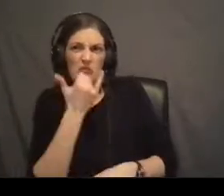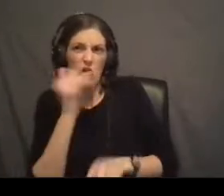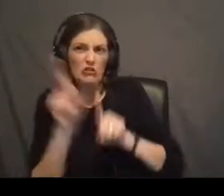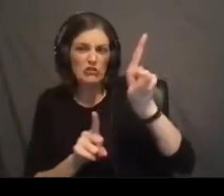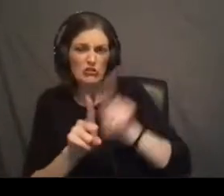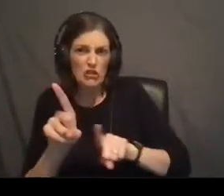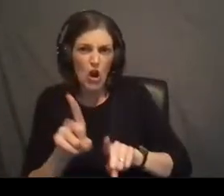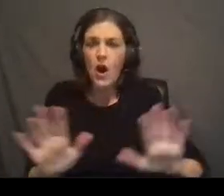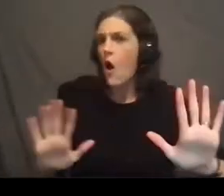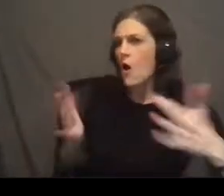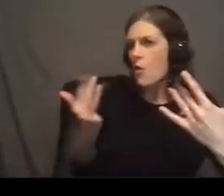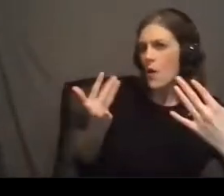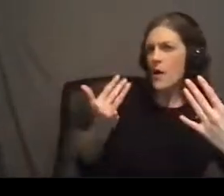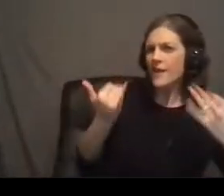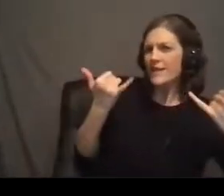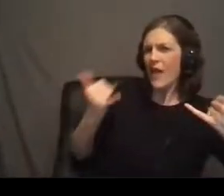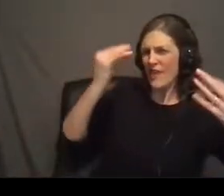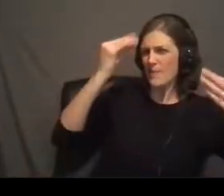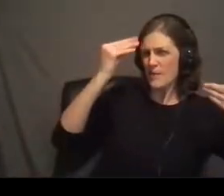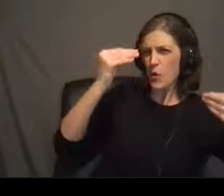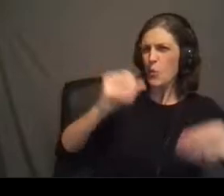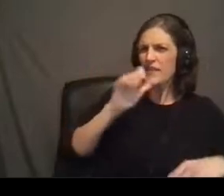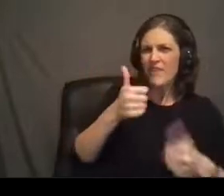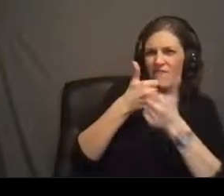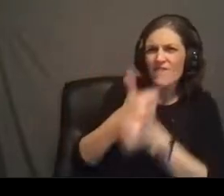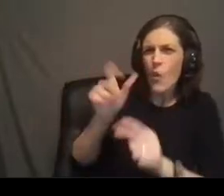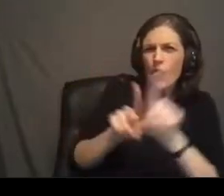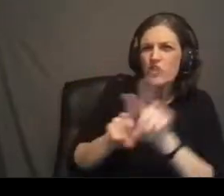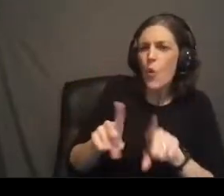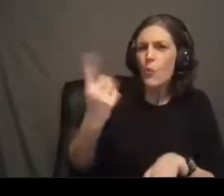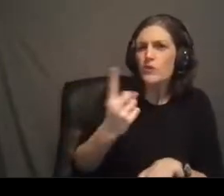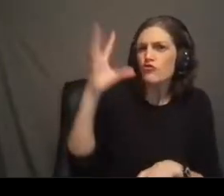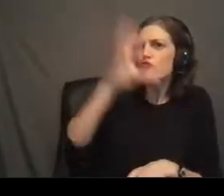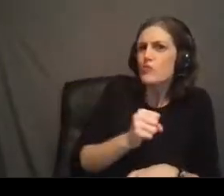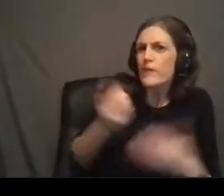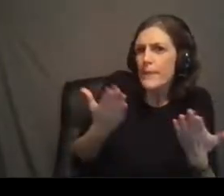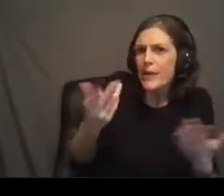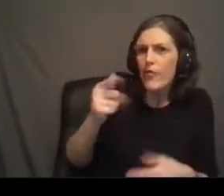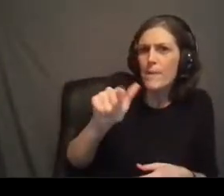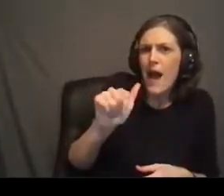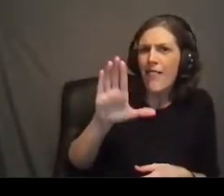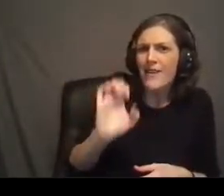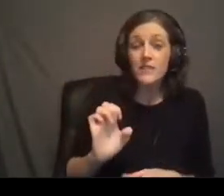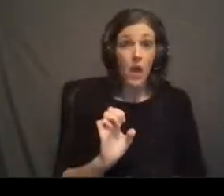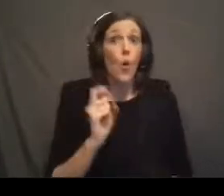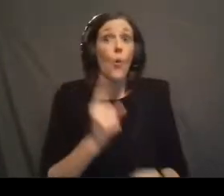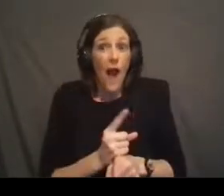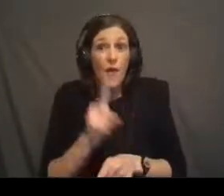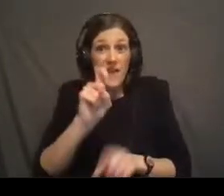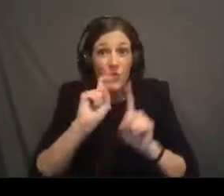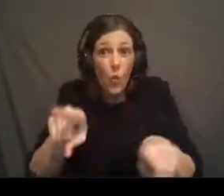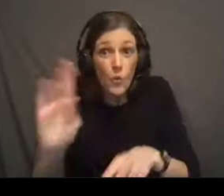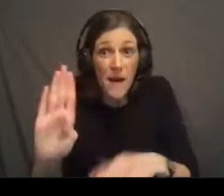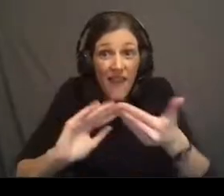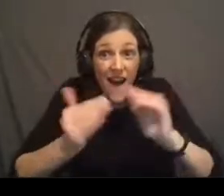star. Wait, now that I'm thinking about it, we didn't even follow the star last night. We just assumed it would be here at the palace. Yeah, we have to head to Bethlehem,